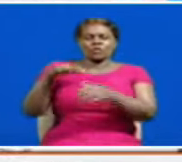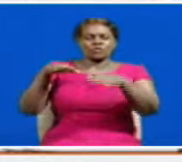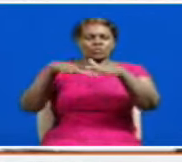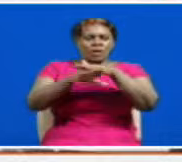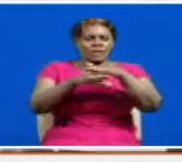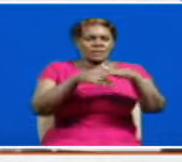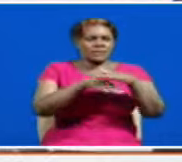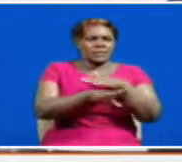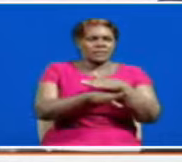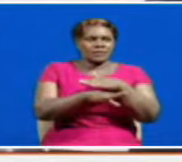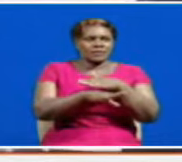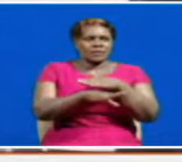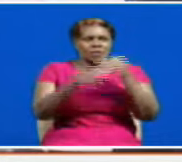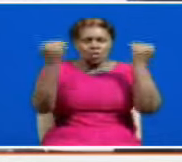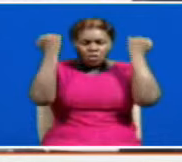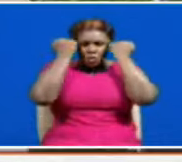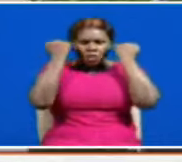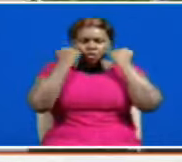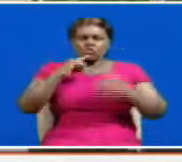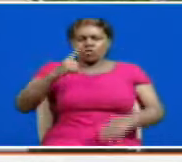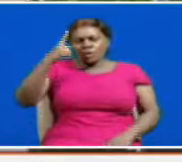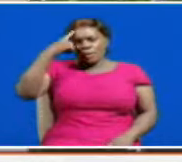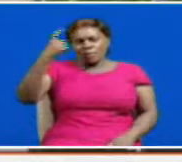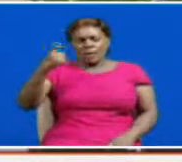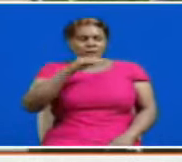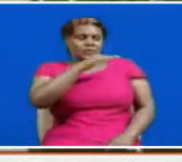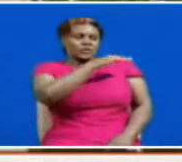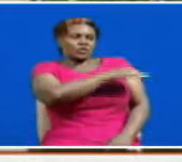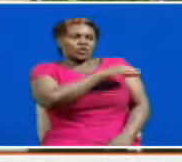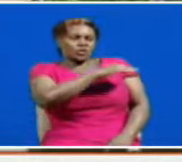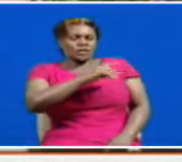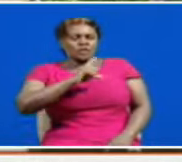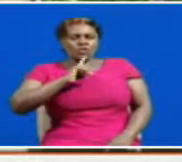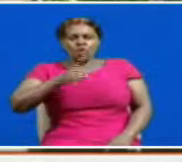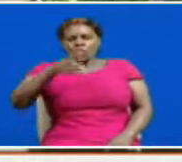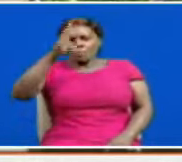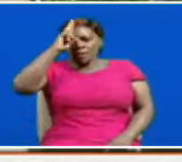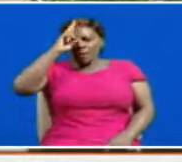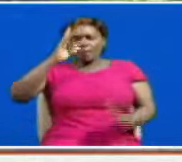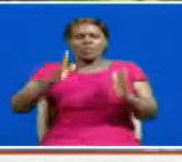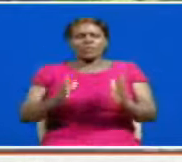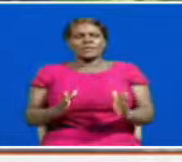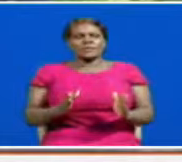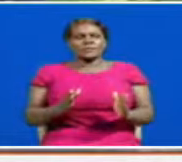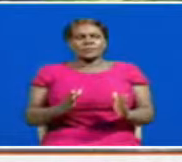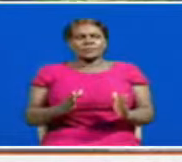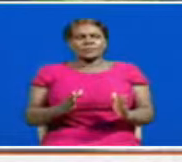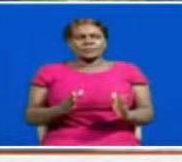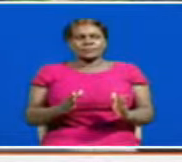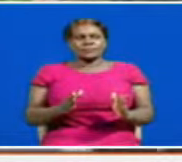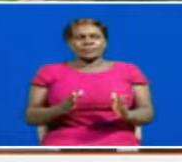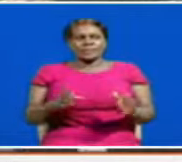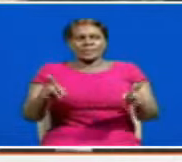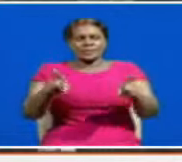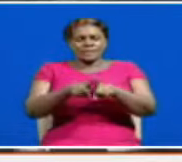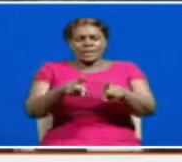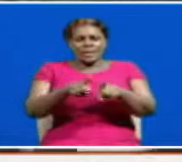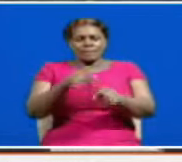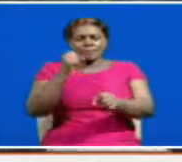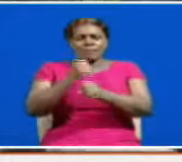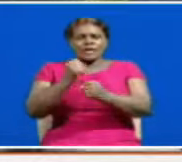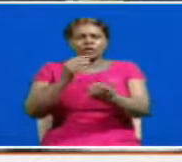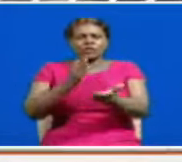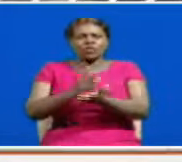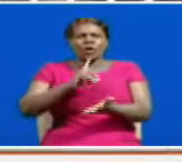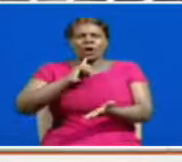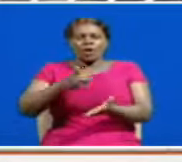It's quite unfortunate that court orders are being disobeyed. Kufikia jioni, kamanda wa polisi kaunti ya Nakuru Samuel Ndanyi, ambaye alitakiwa kuhakikisha